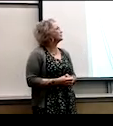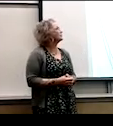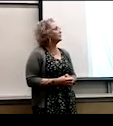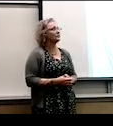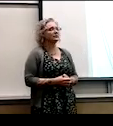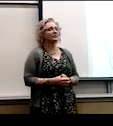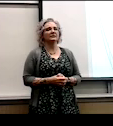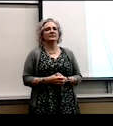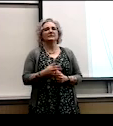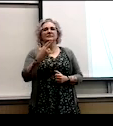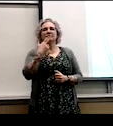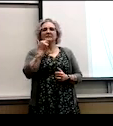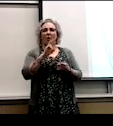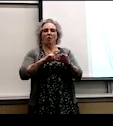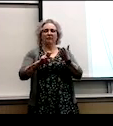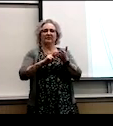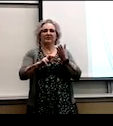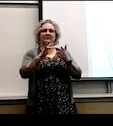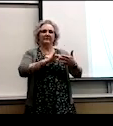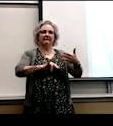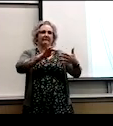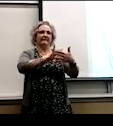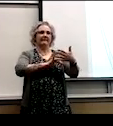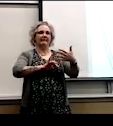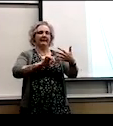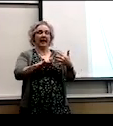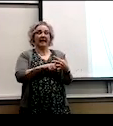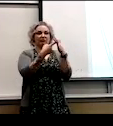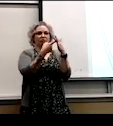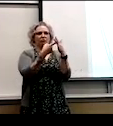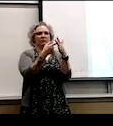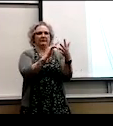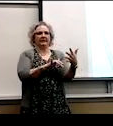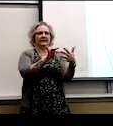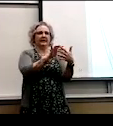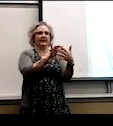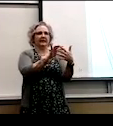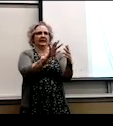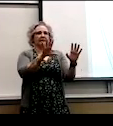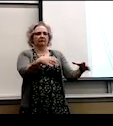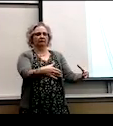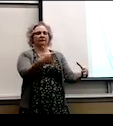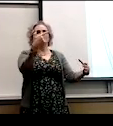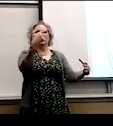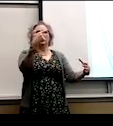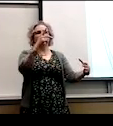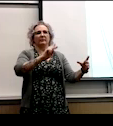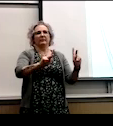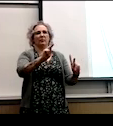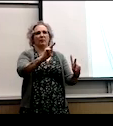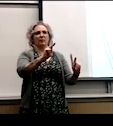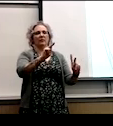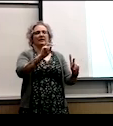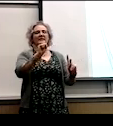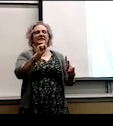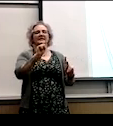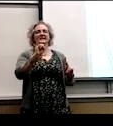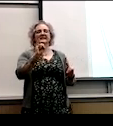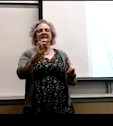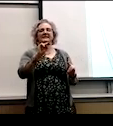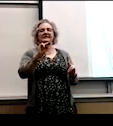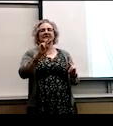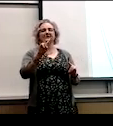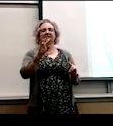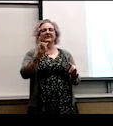a pilot, 21 people with Down syndrome on simvastatin. I